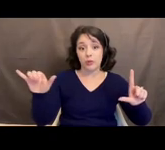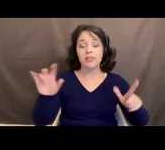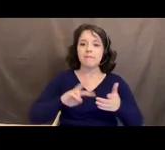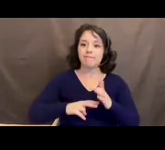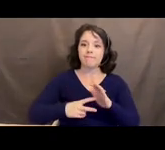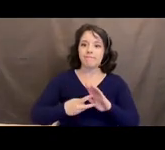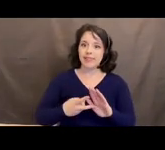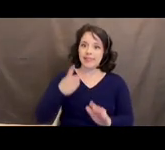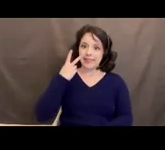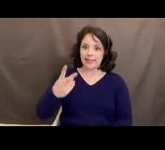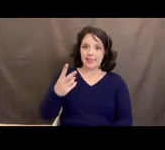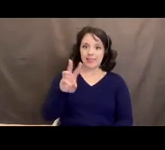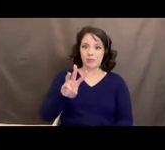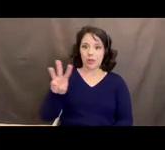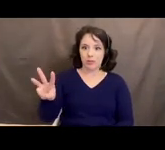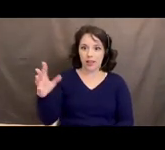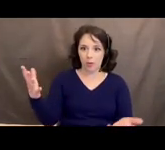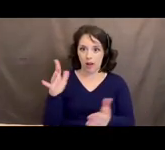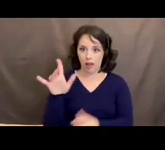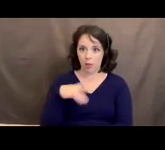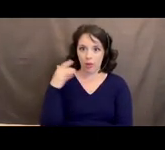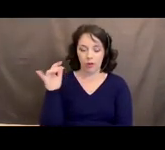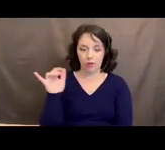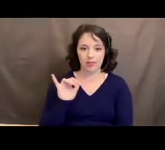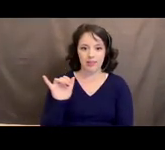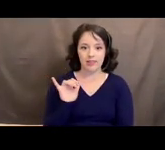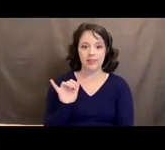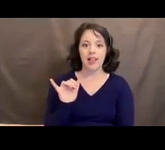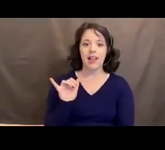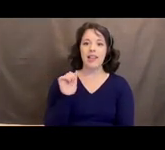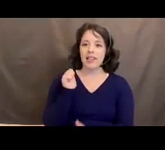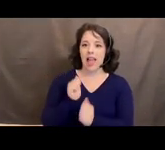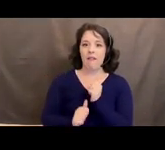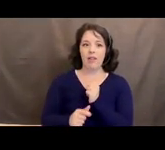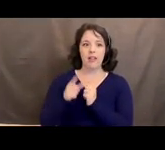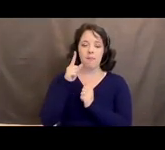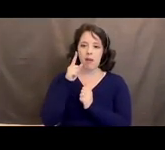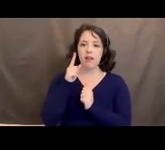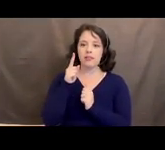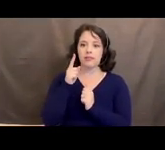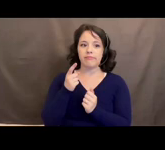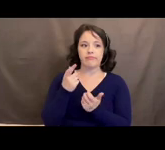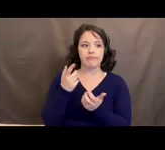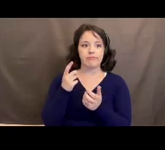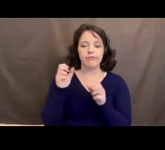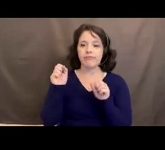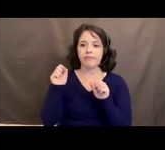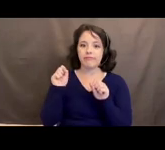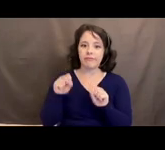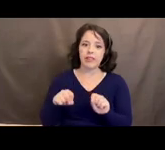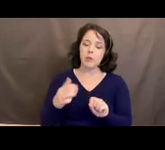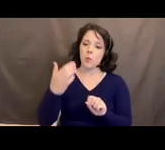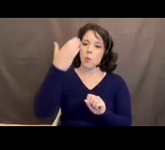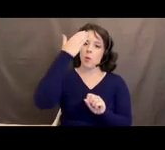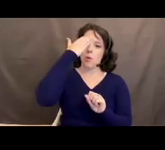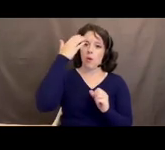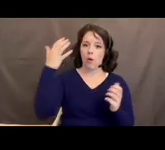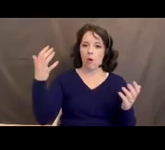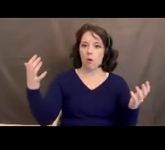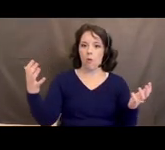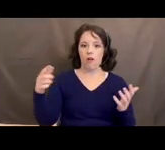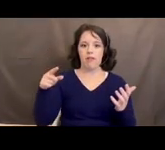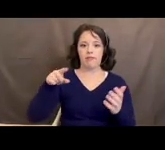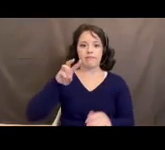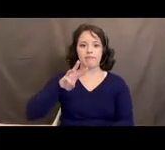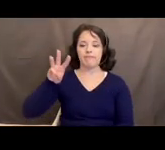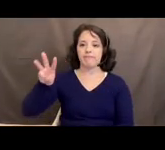person and agents that are authorized to act on behalf of that organization can kind of get a feel for what that